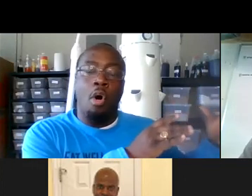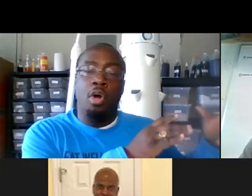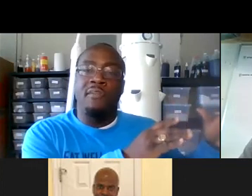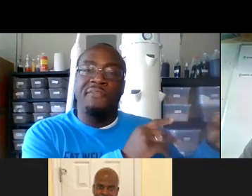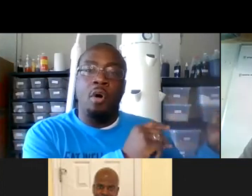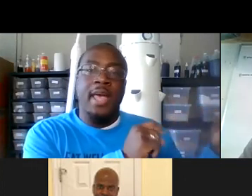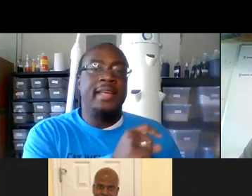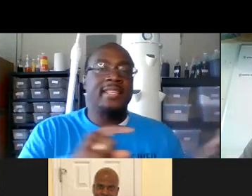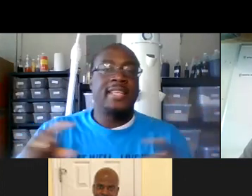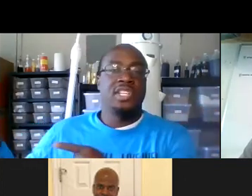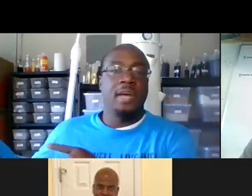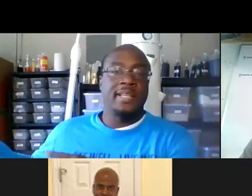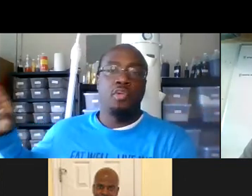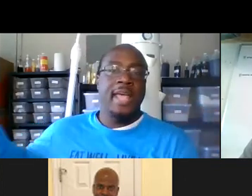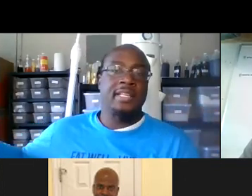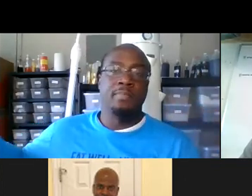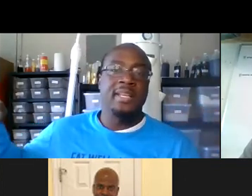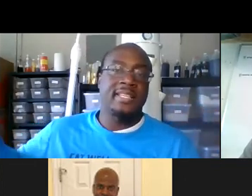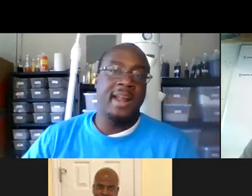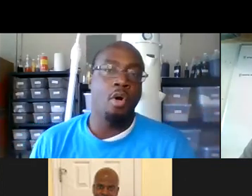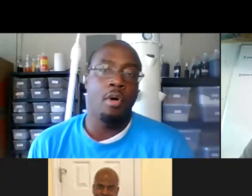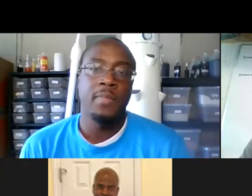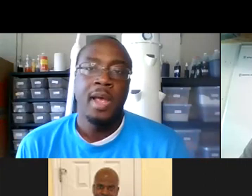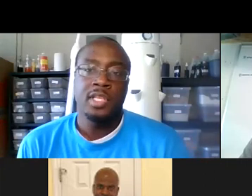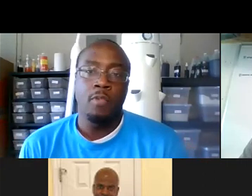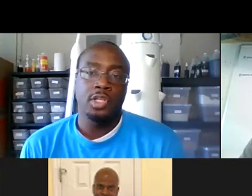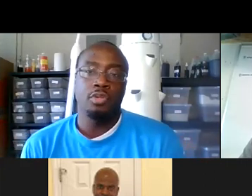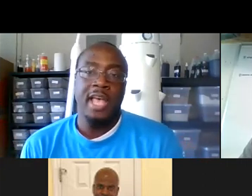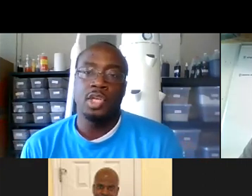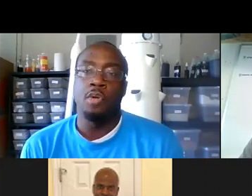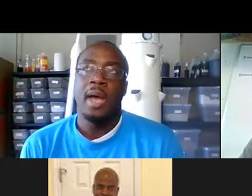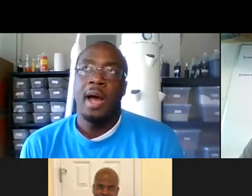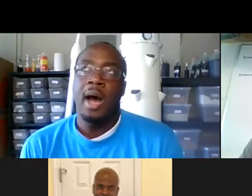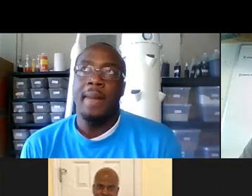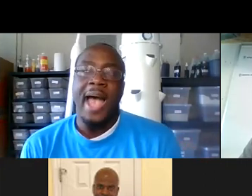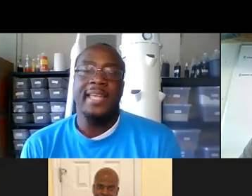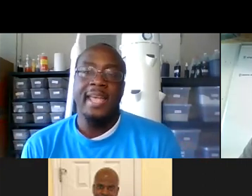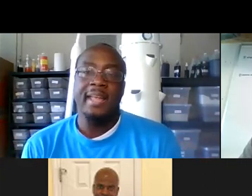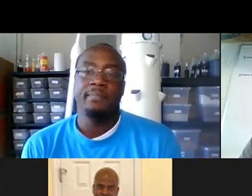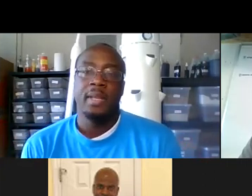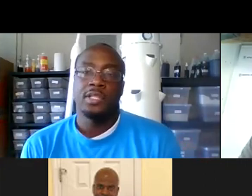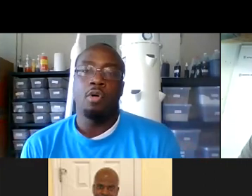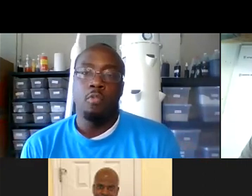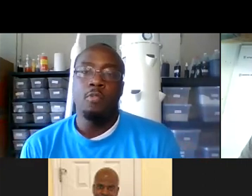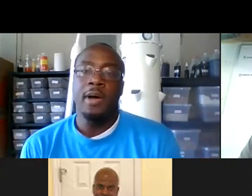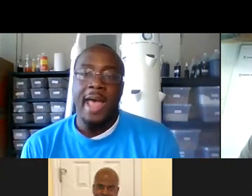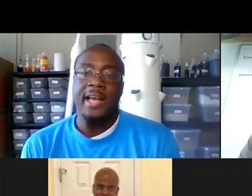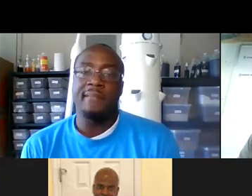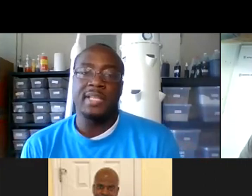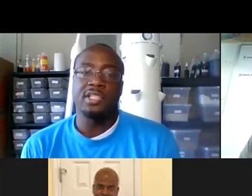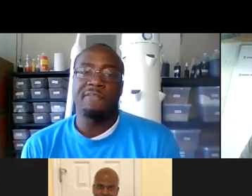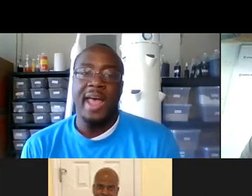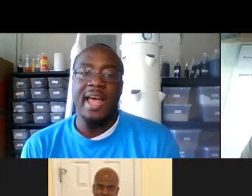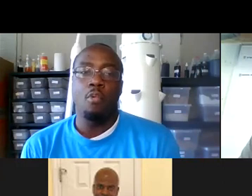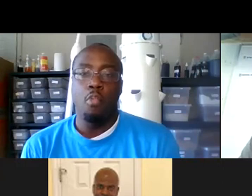you know, order over the phone and get sent to them as quick as me just kind of going somewhere to do that. So so we will have